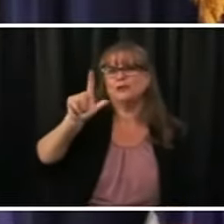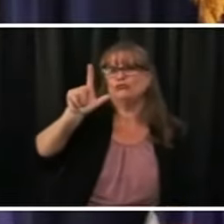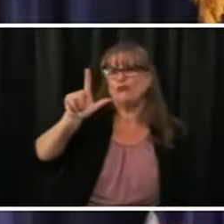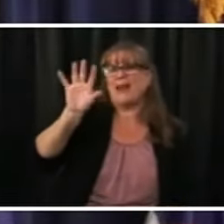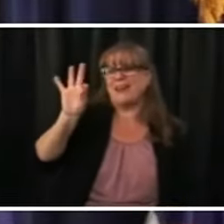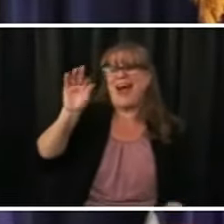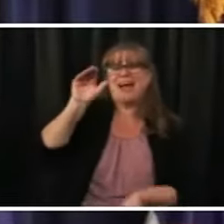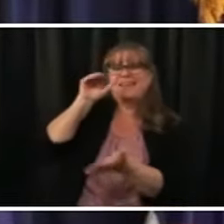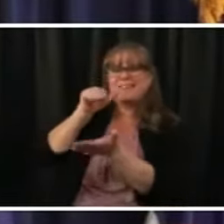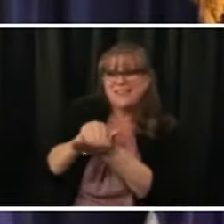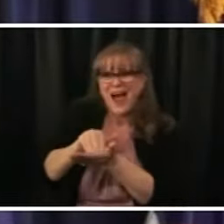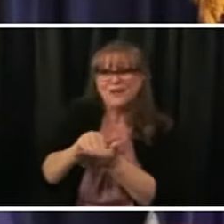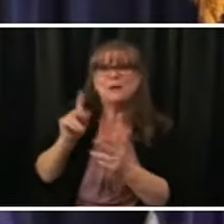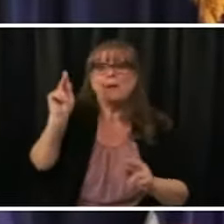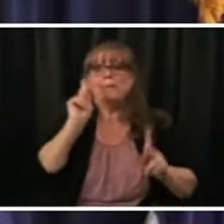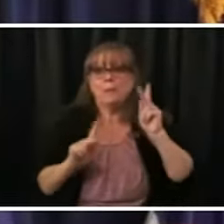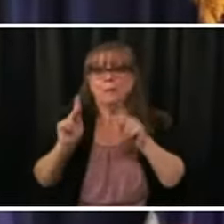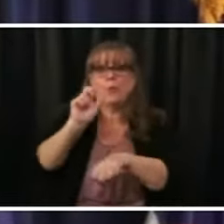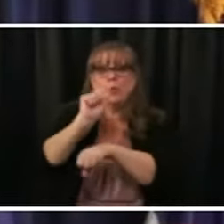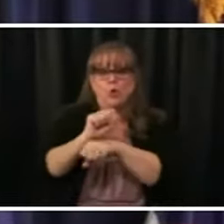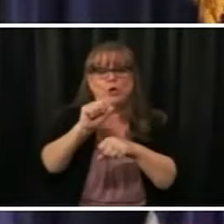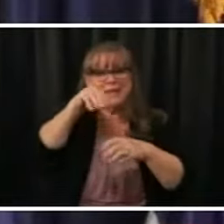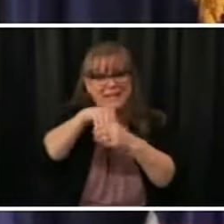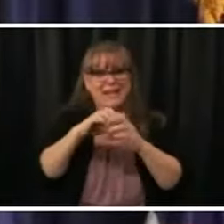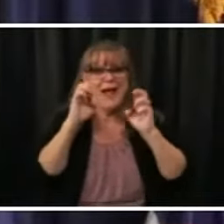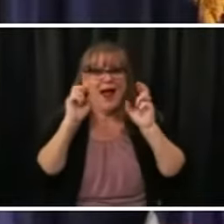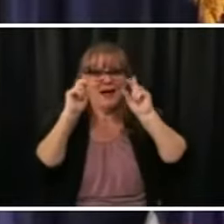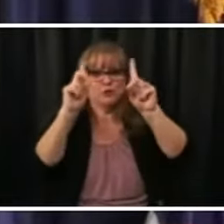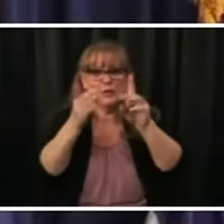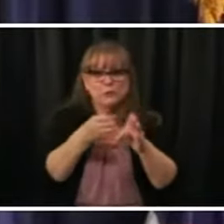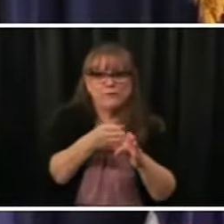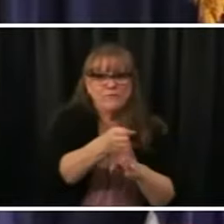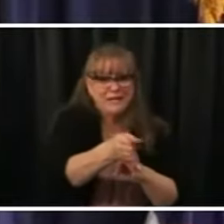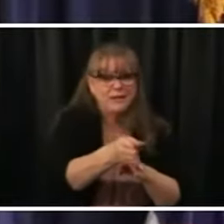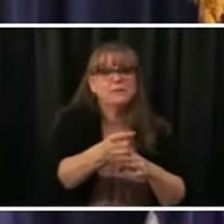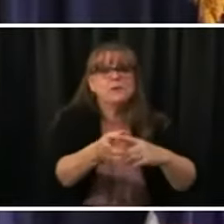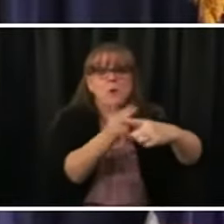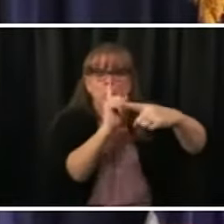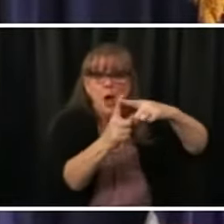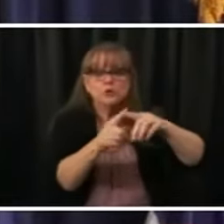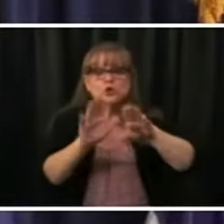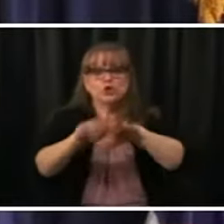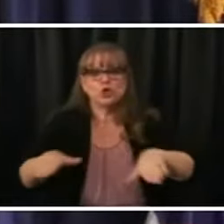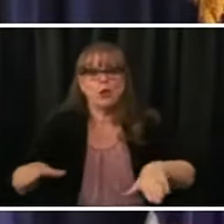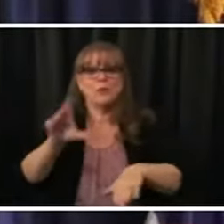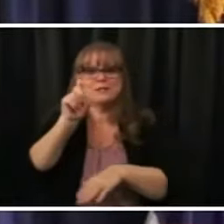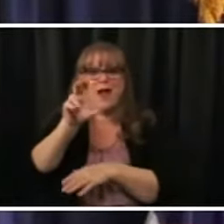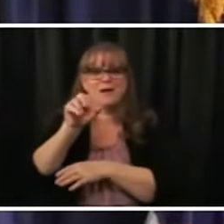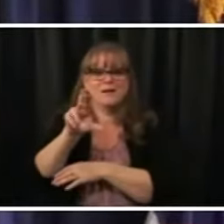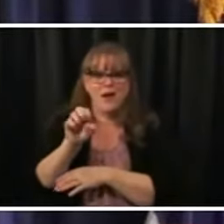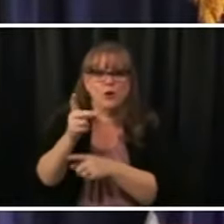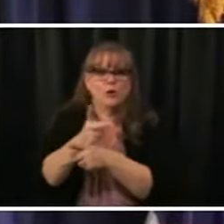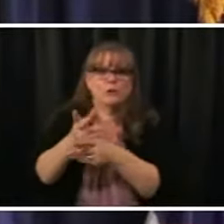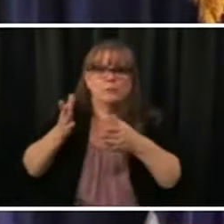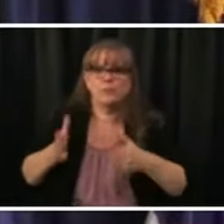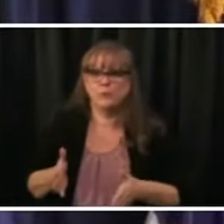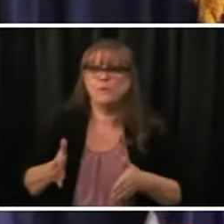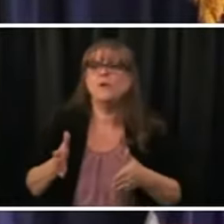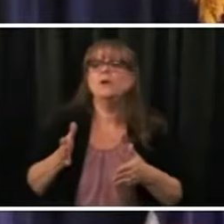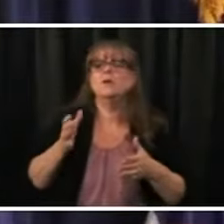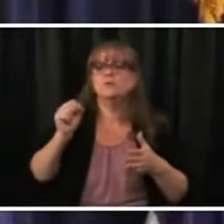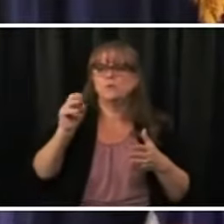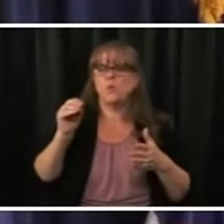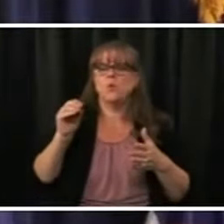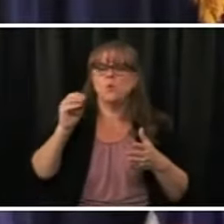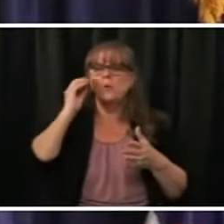care providers, school workers. We model that the number that is likely to receive that based on polling and based on real